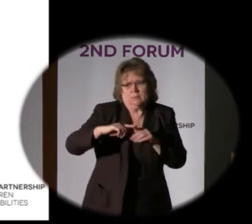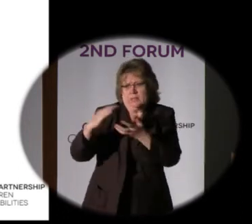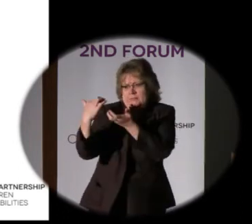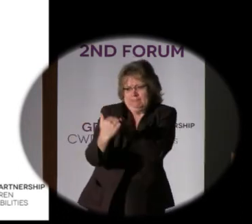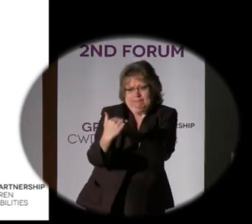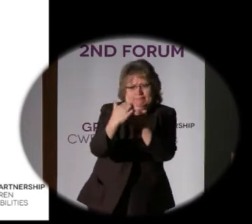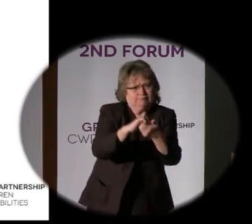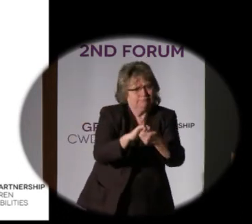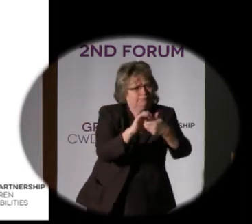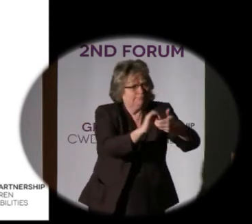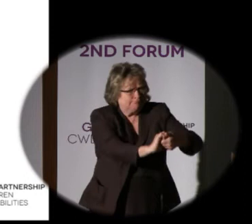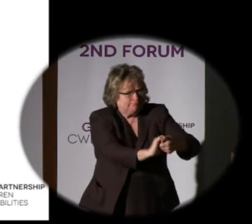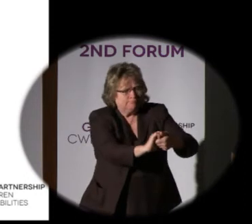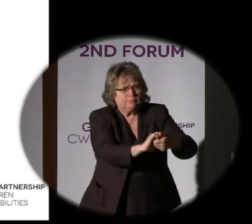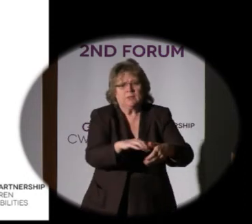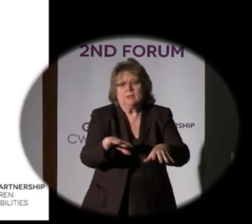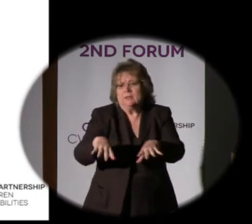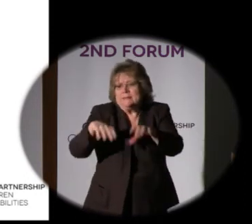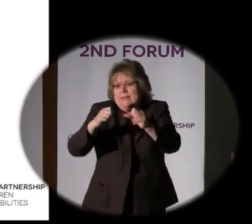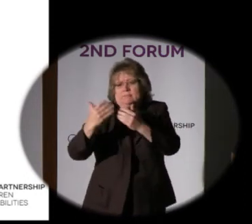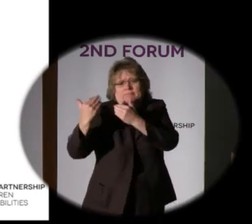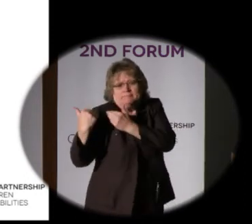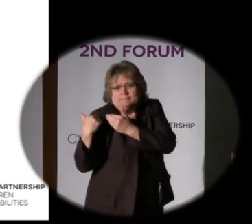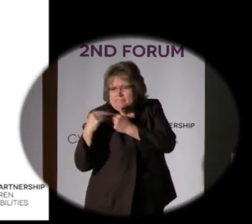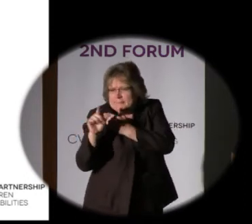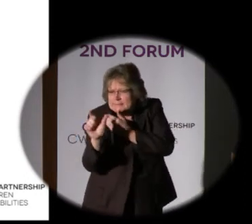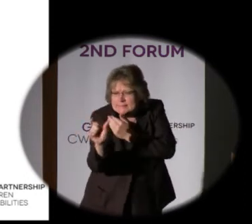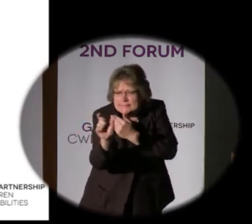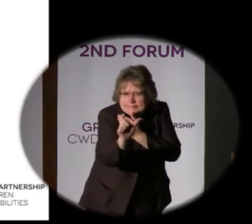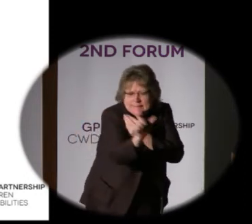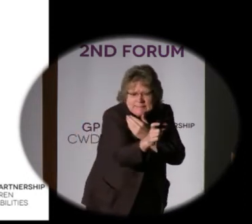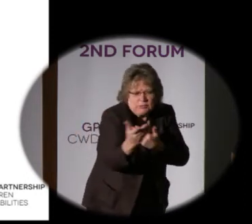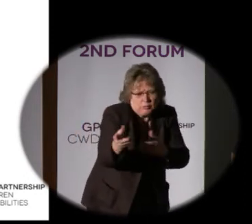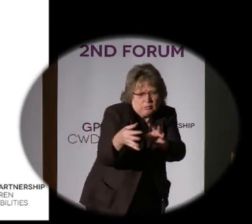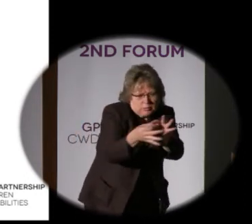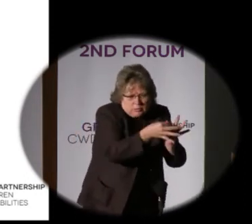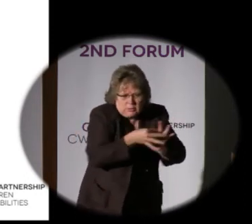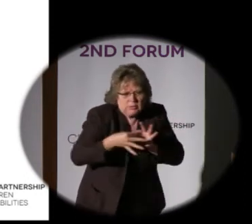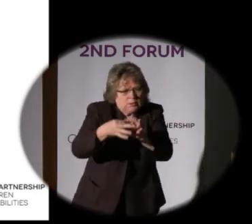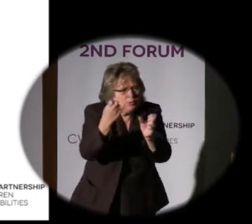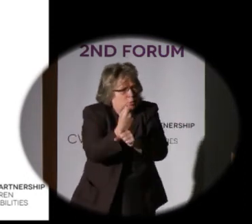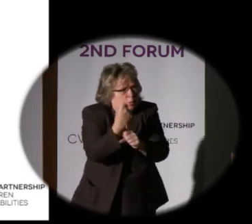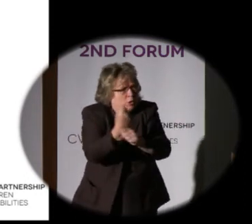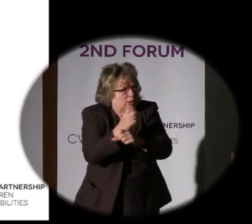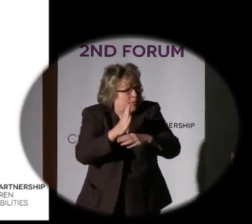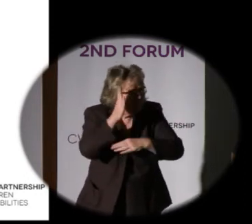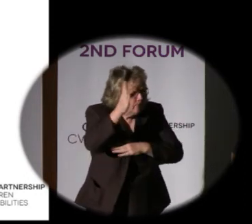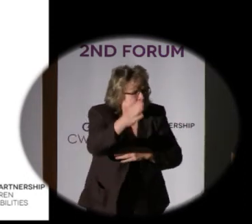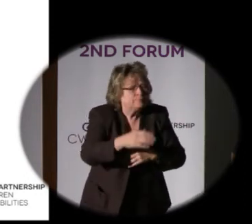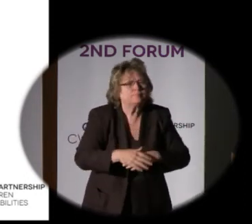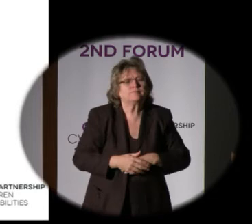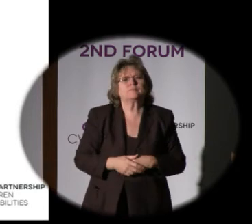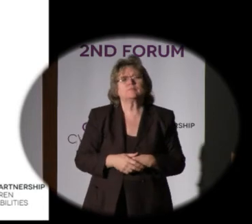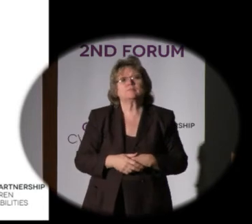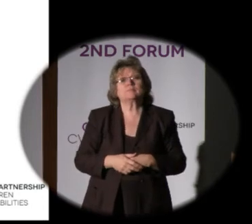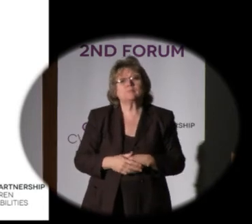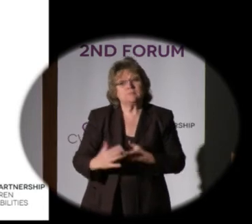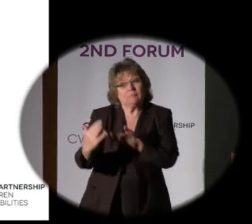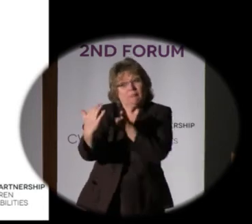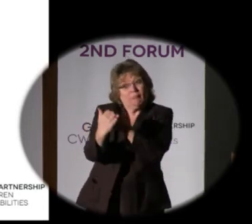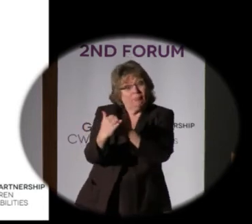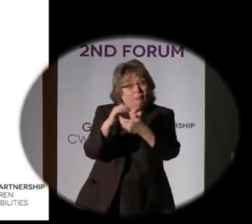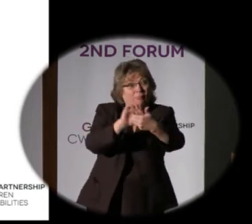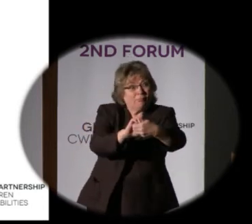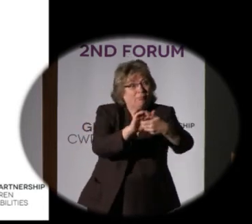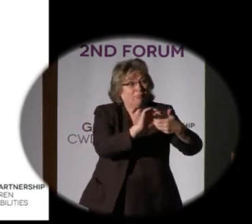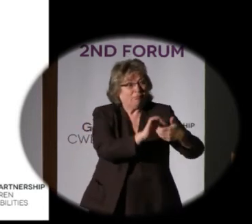play a sum of the parts for the implementation phase to follow. Communication amongst members and sharing of